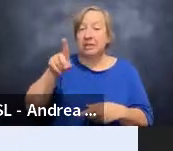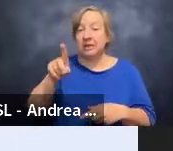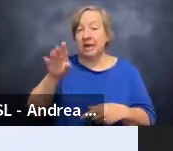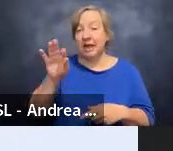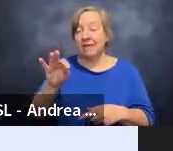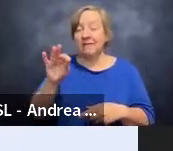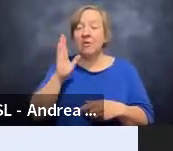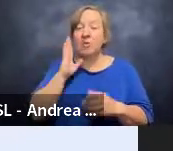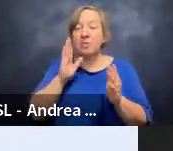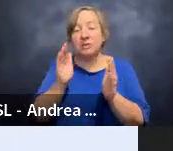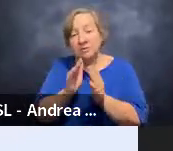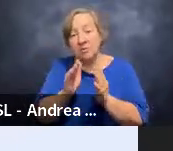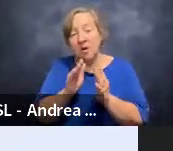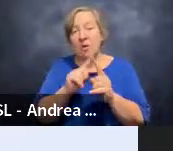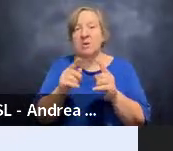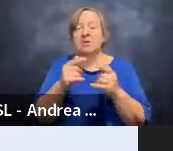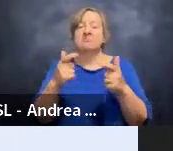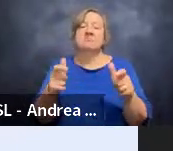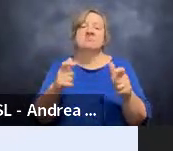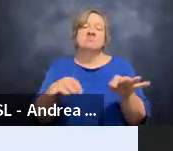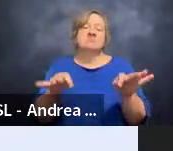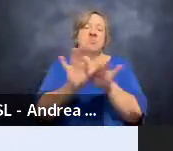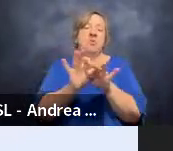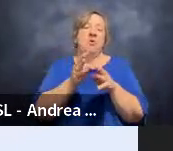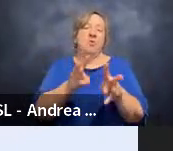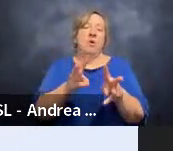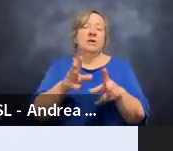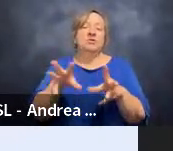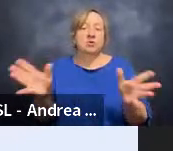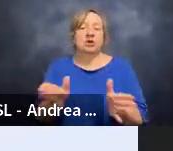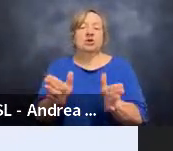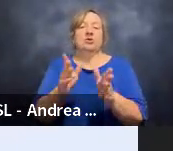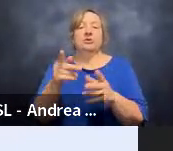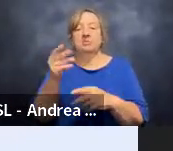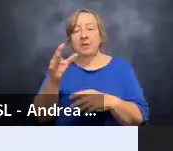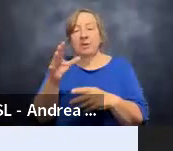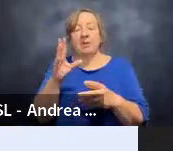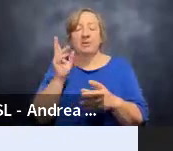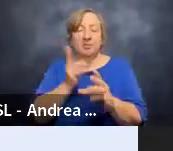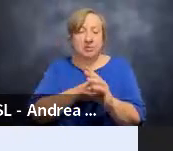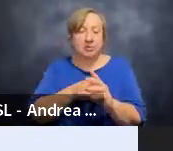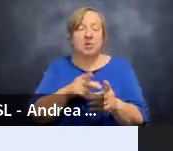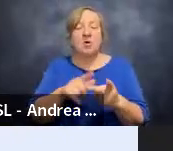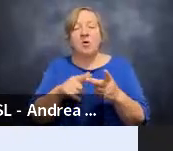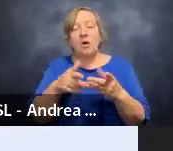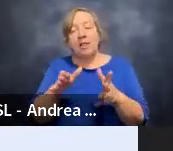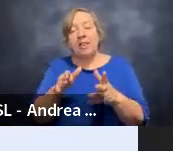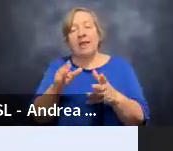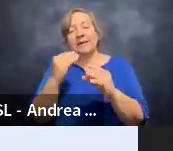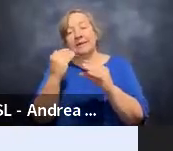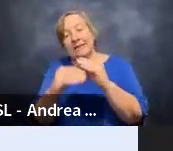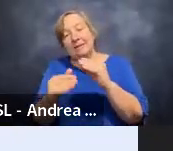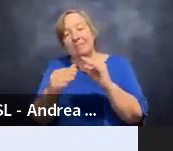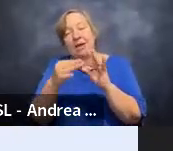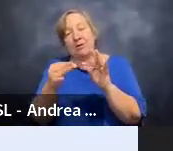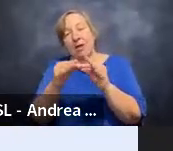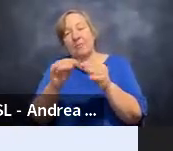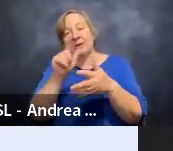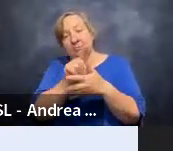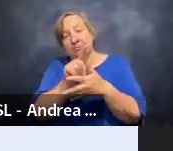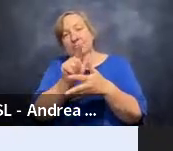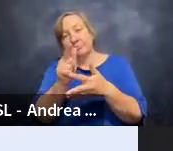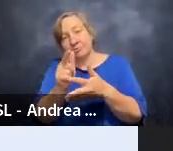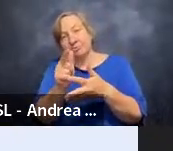a small yet significant way to encourage public participation, or allowing sequential email comments that are